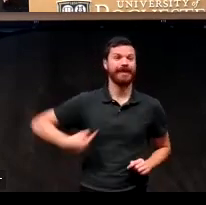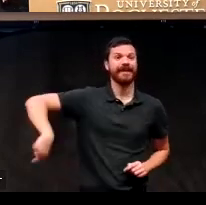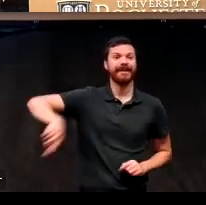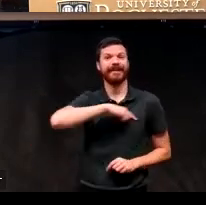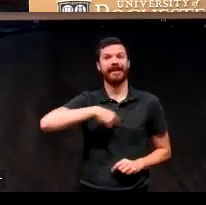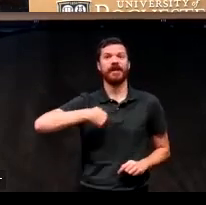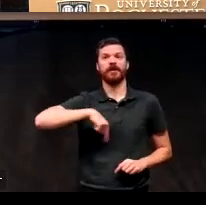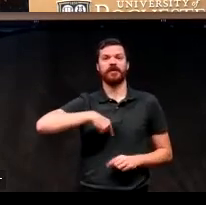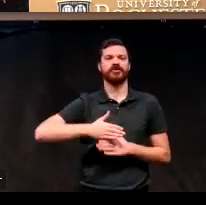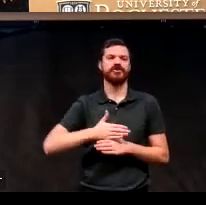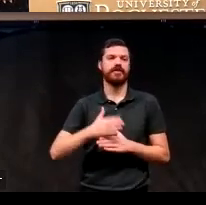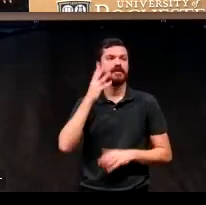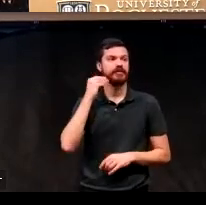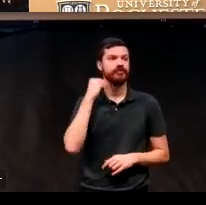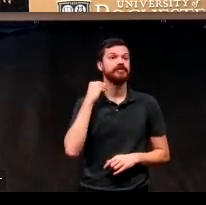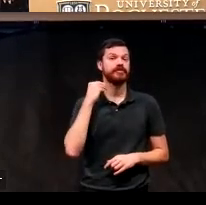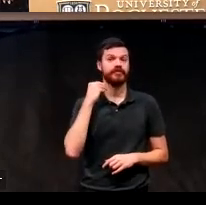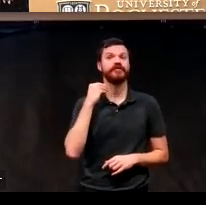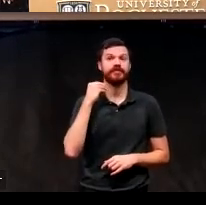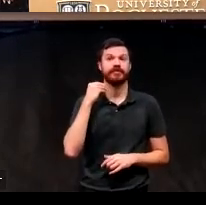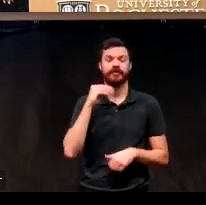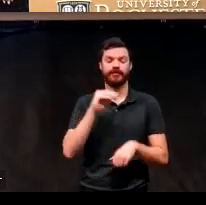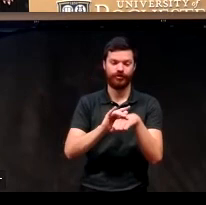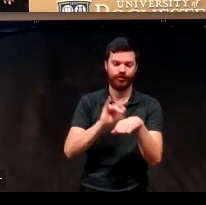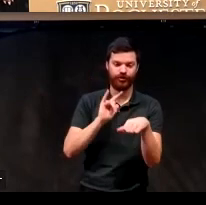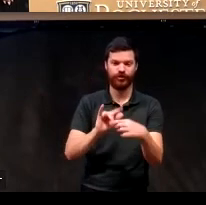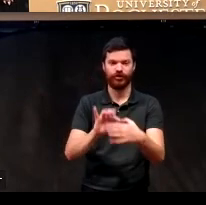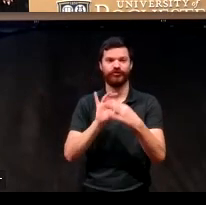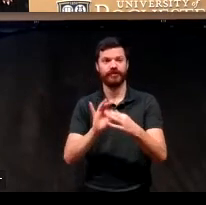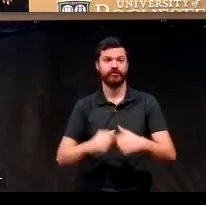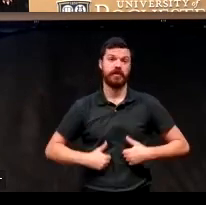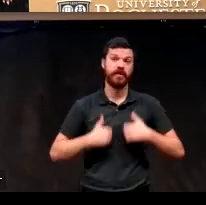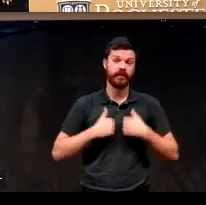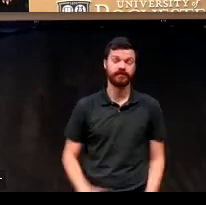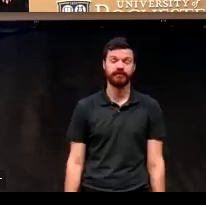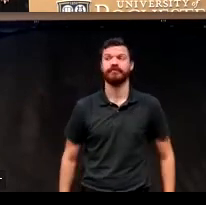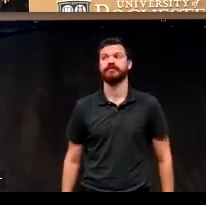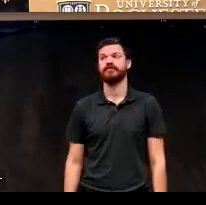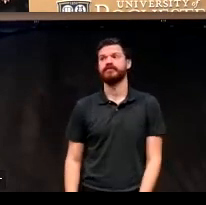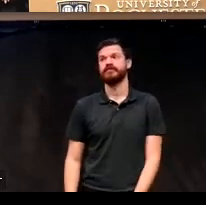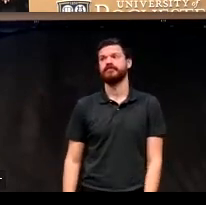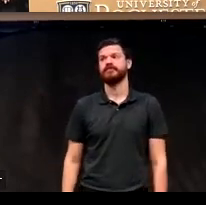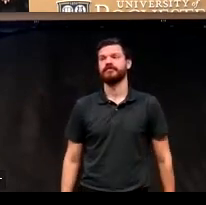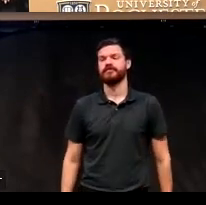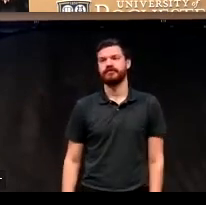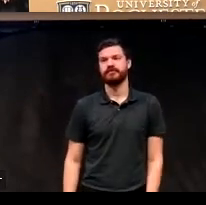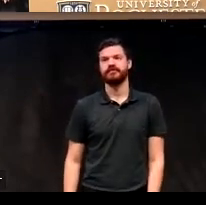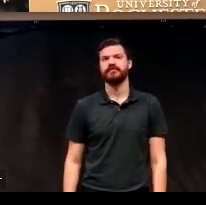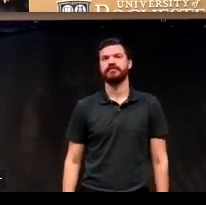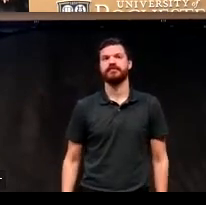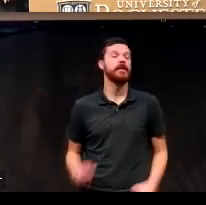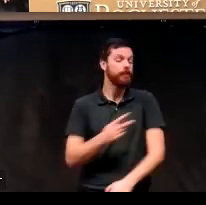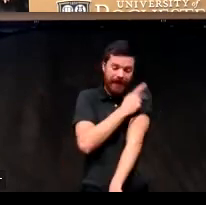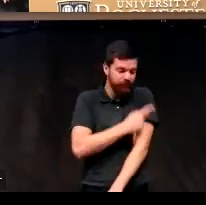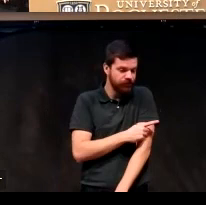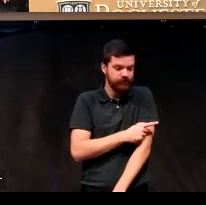sort of share this experience of early relational lives, right? And that a patient who, or